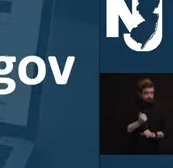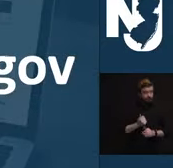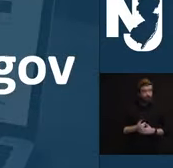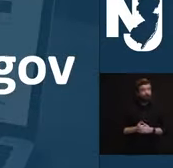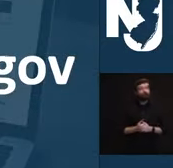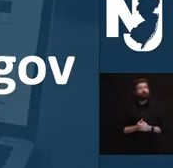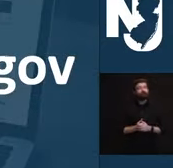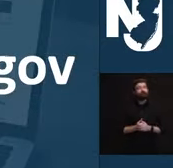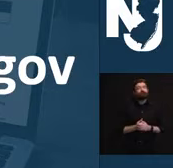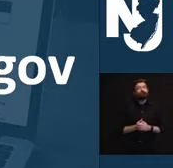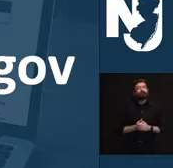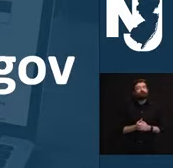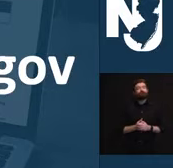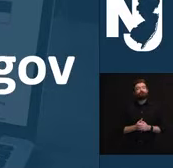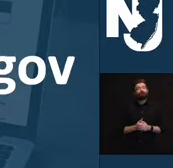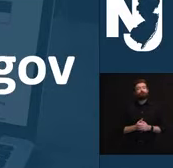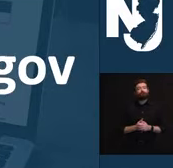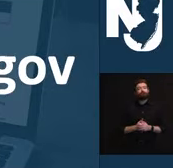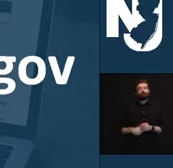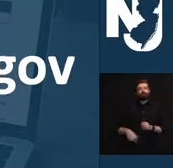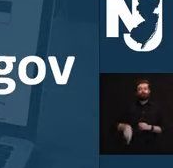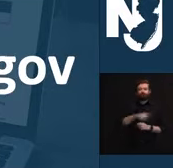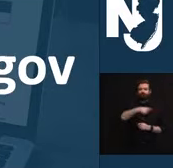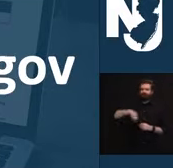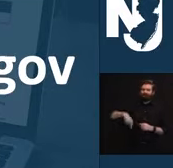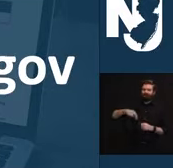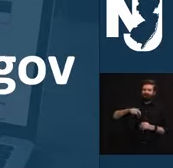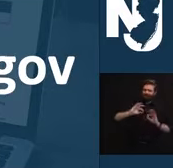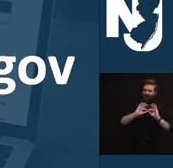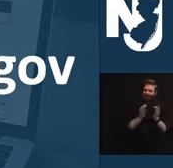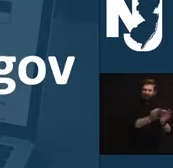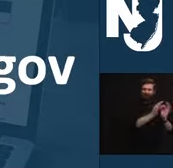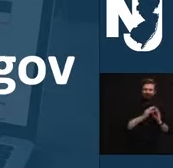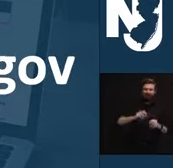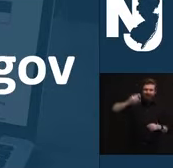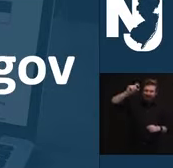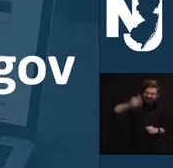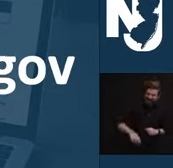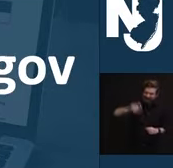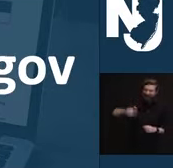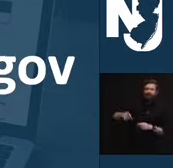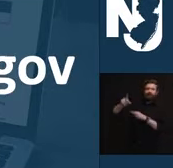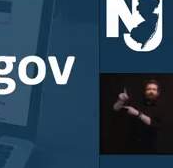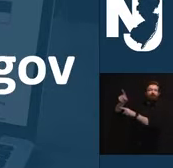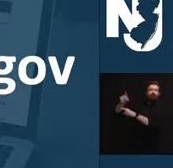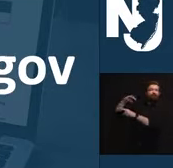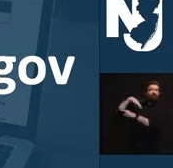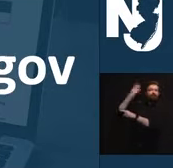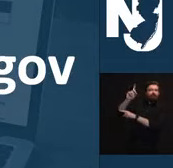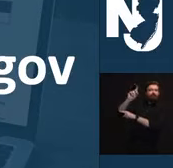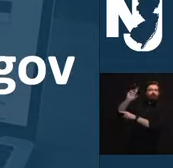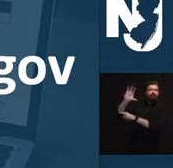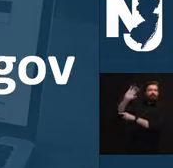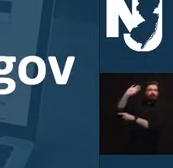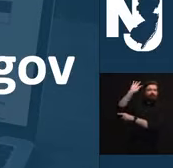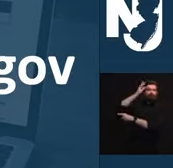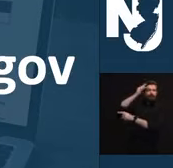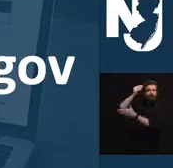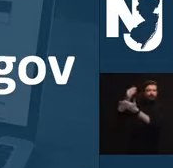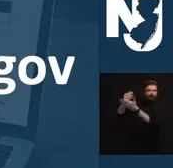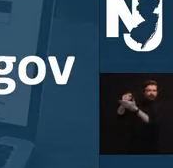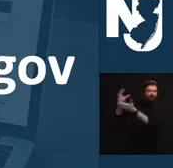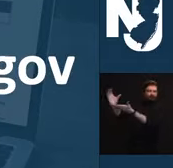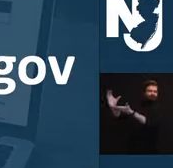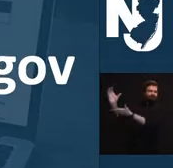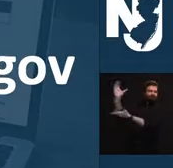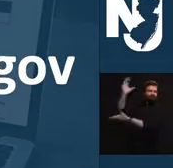and extend emergency federal benefits, which are set to expire at the end of this year. This cannot be left to the